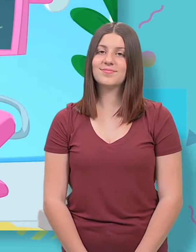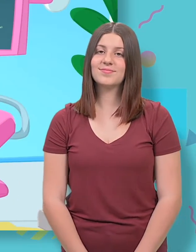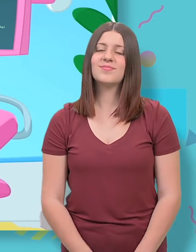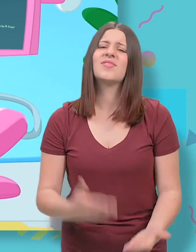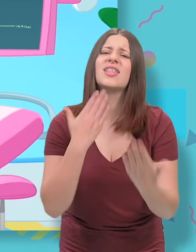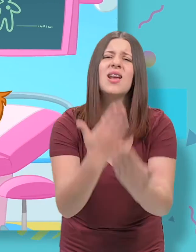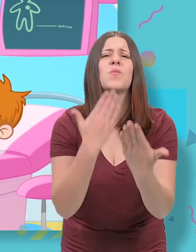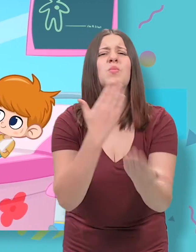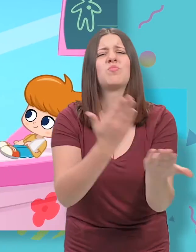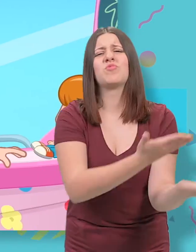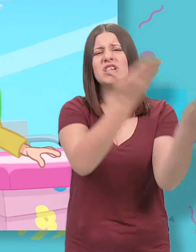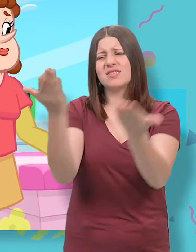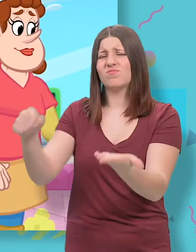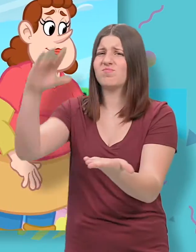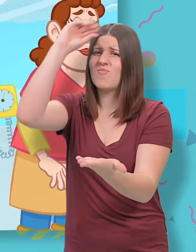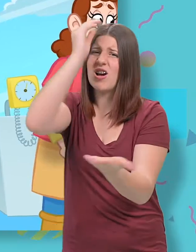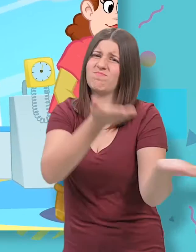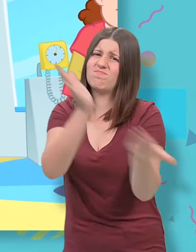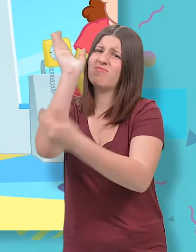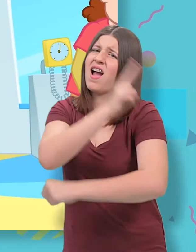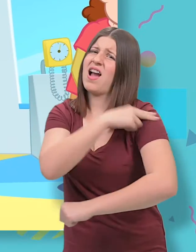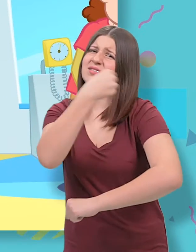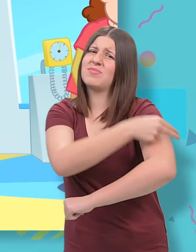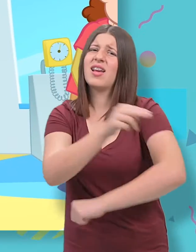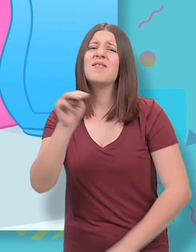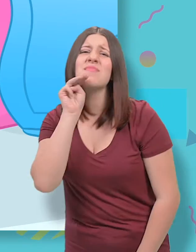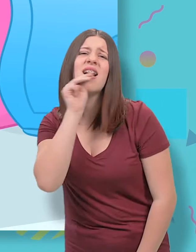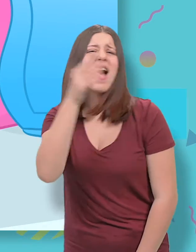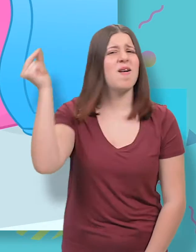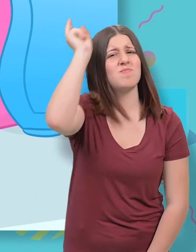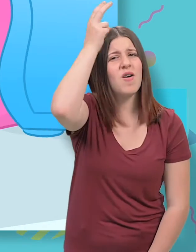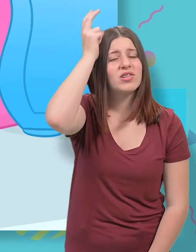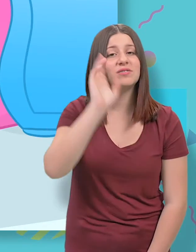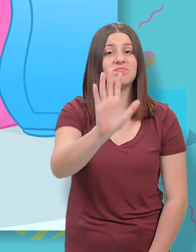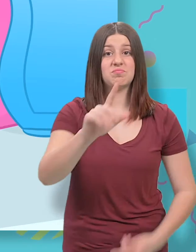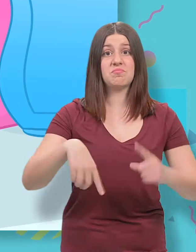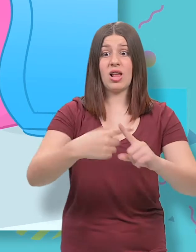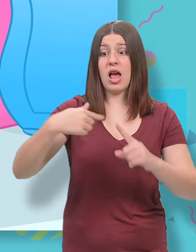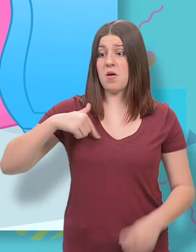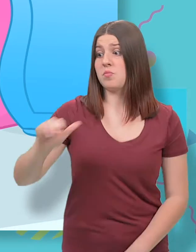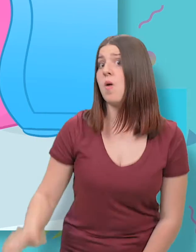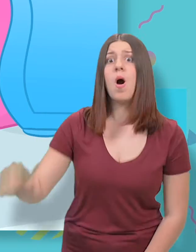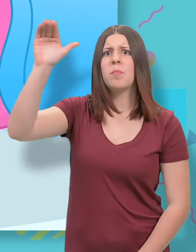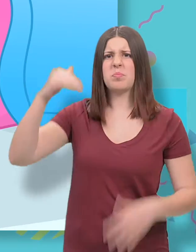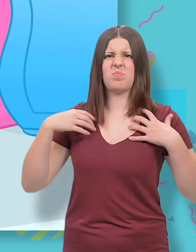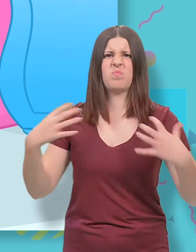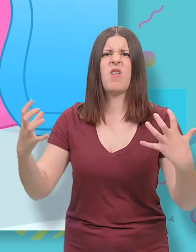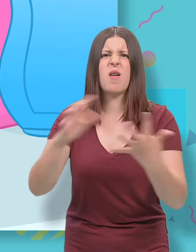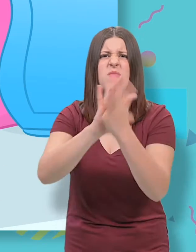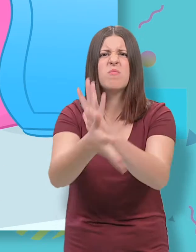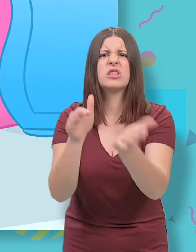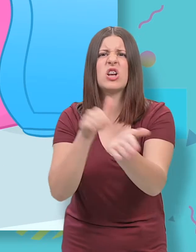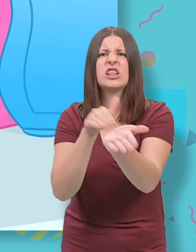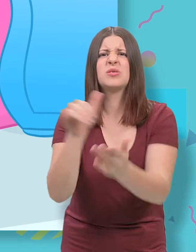Thank you very much for bringing Troy to the hospital, Mila and Morphle. When I grow up, I want to be a doctor